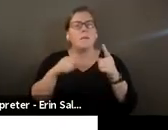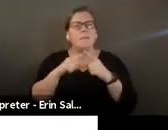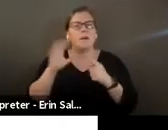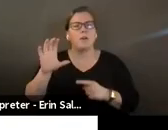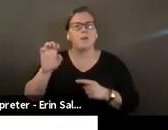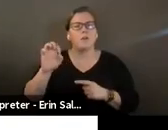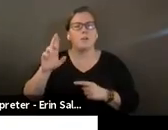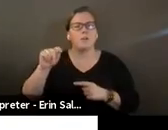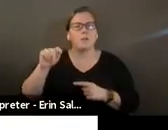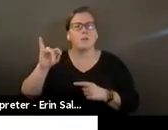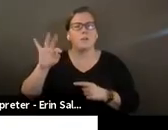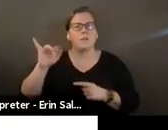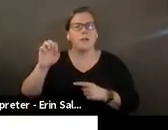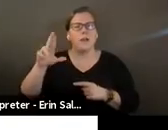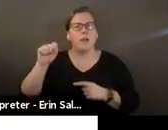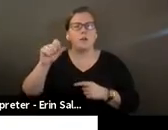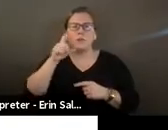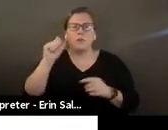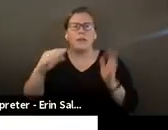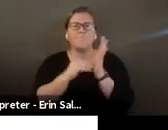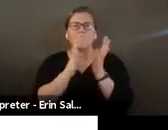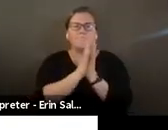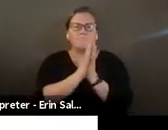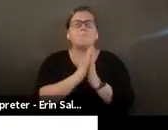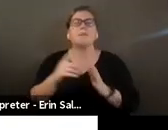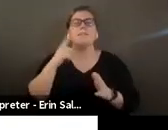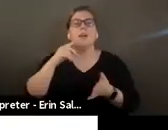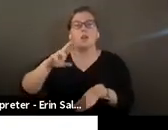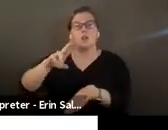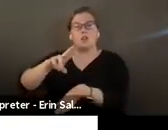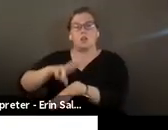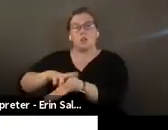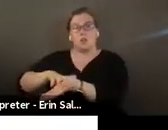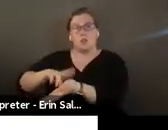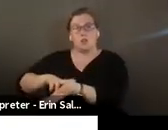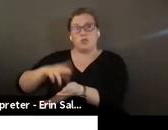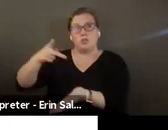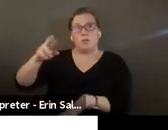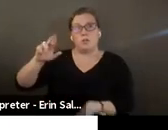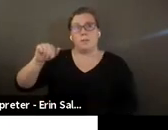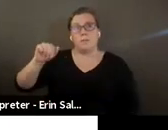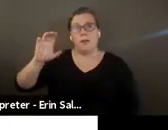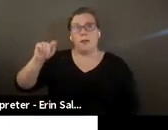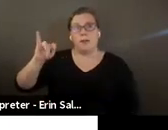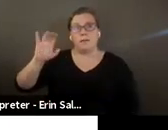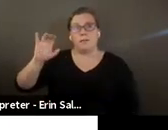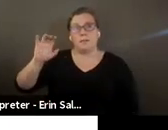certifiers and about a nurse practitioner being able to sign. And